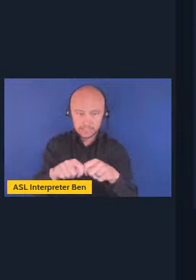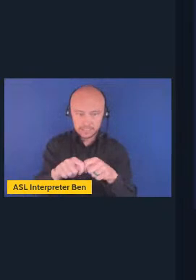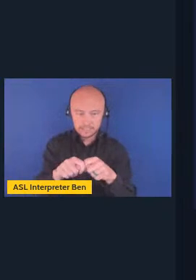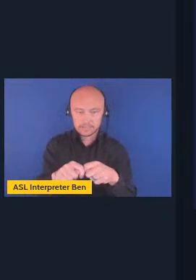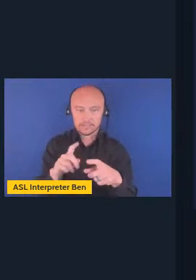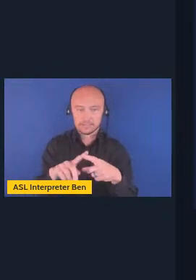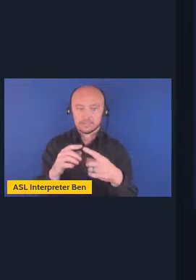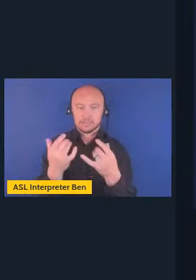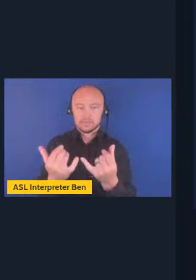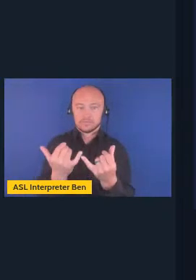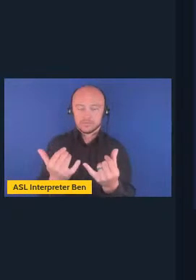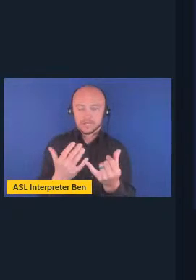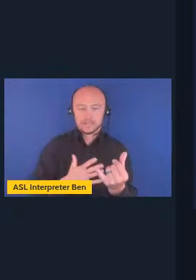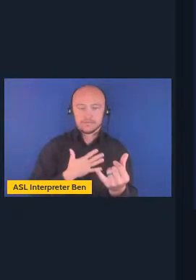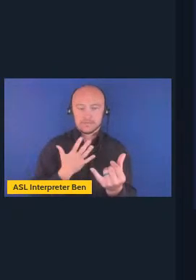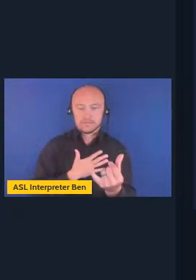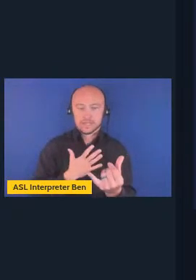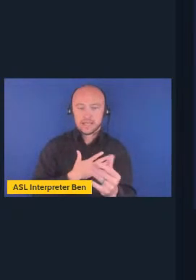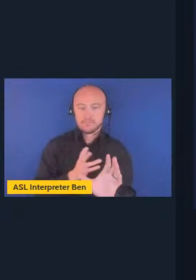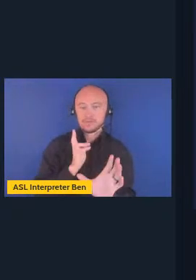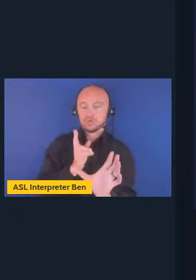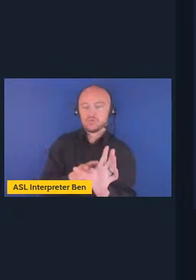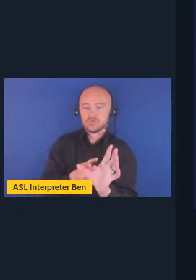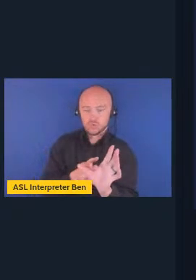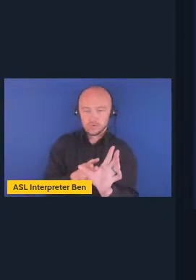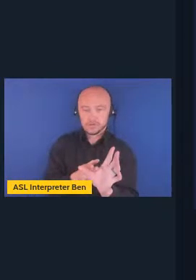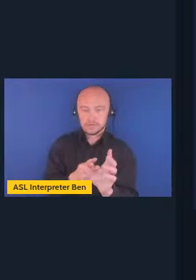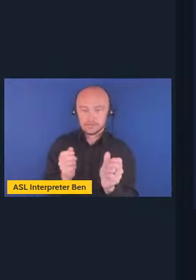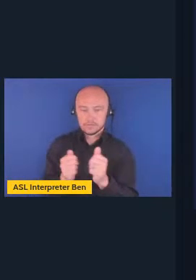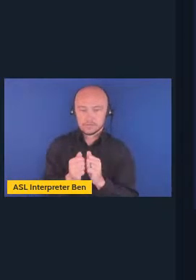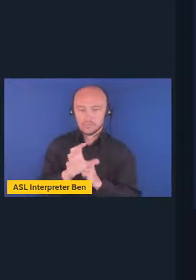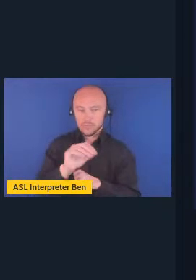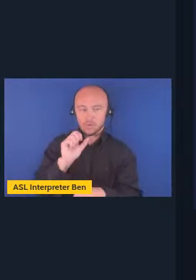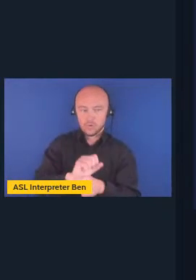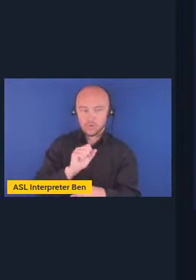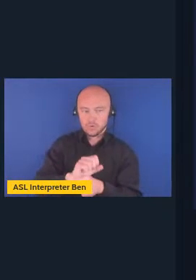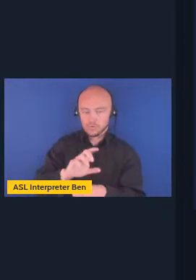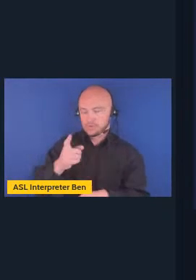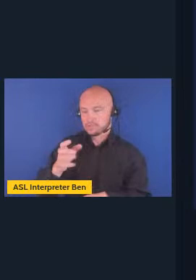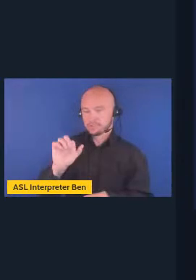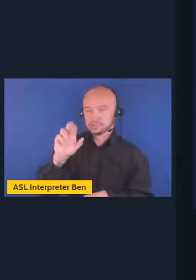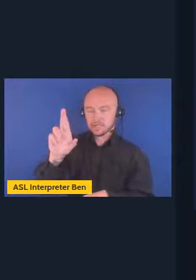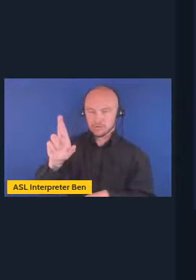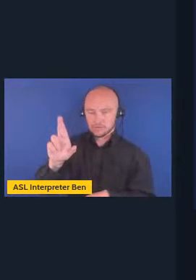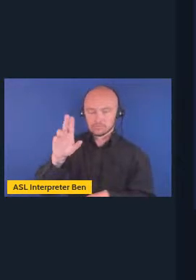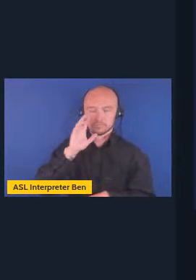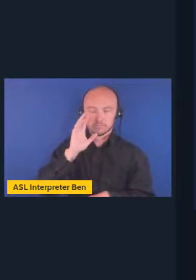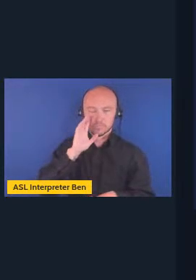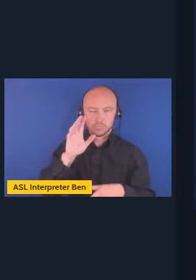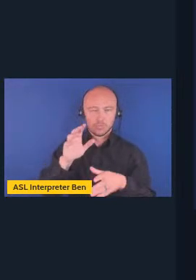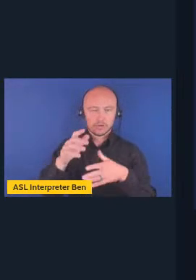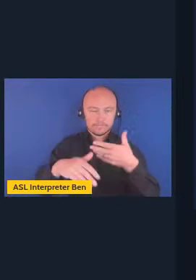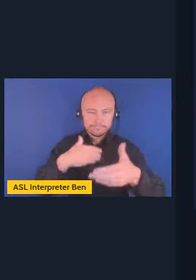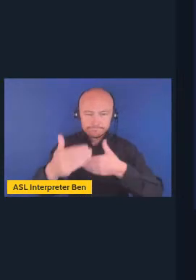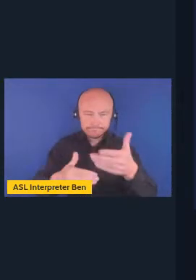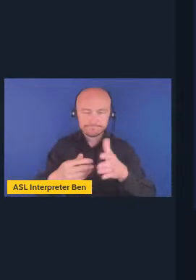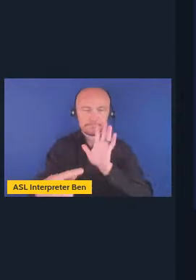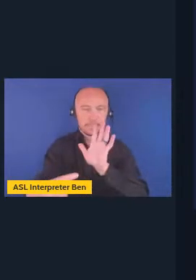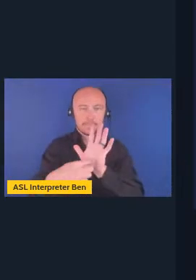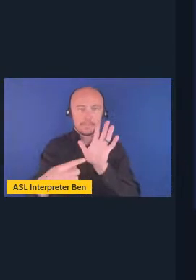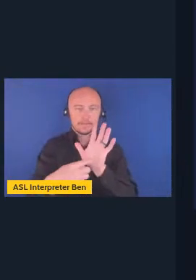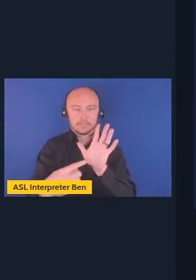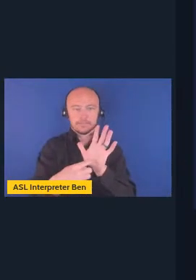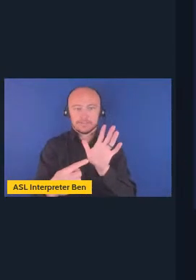we are happy to join this session with my colleague Sharad Pothulla. He will walk us through the demonstration of